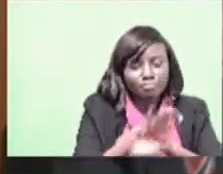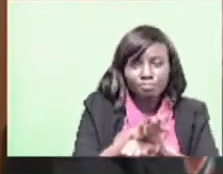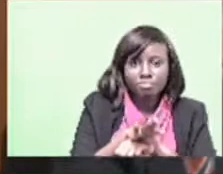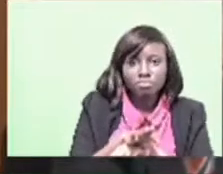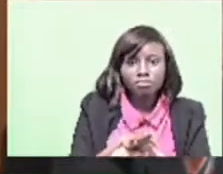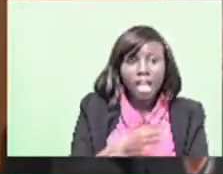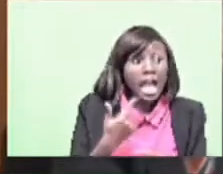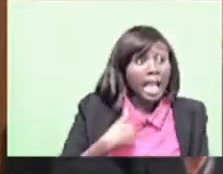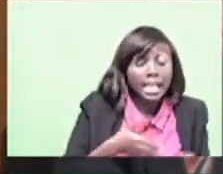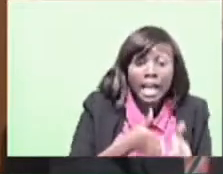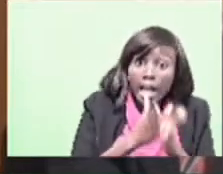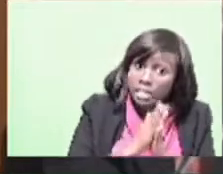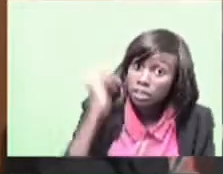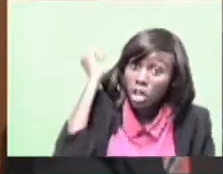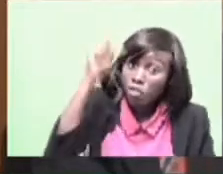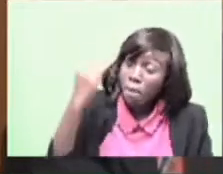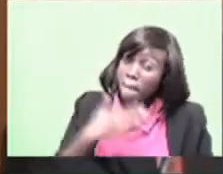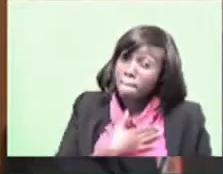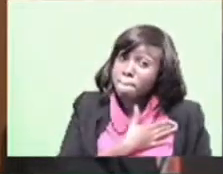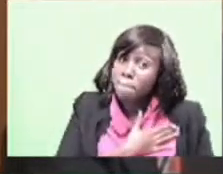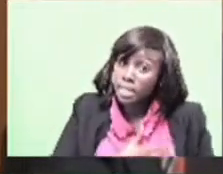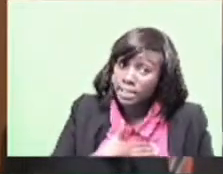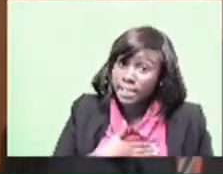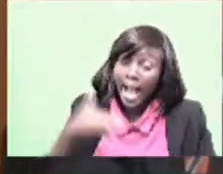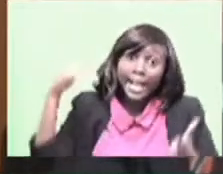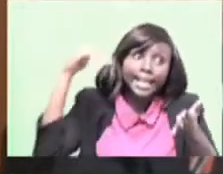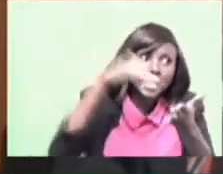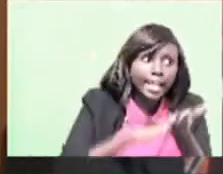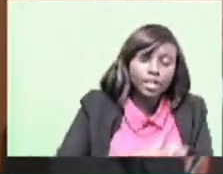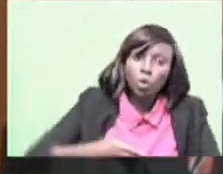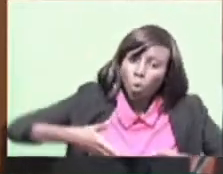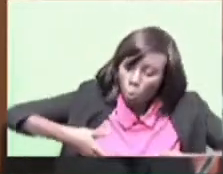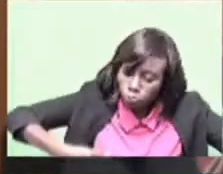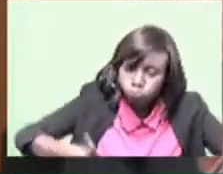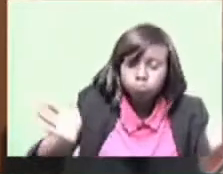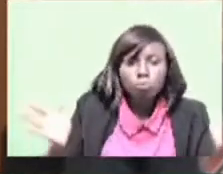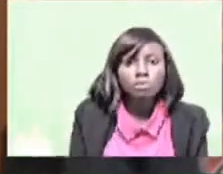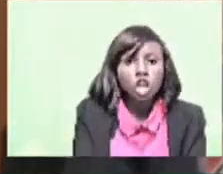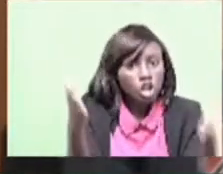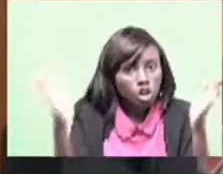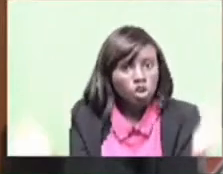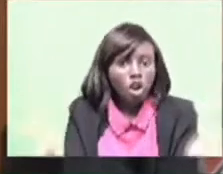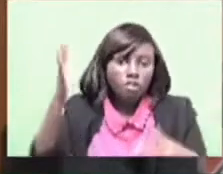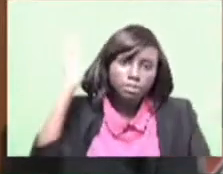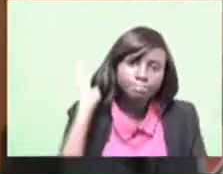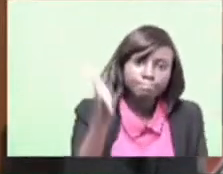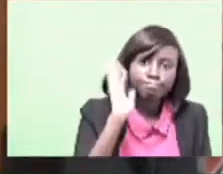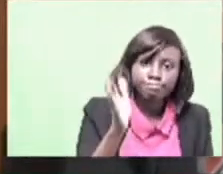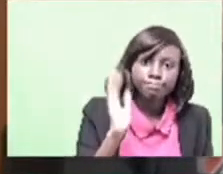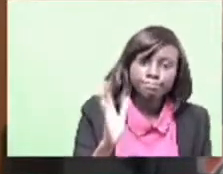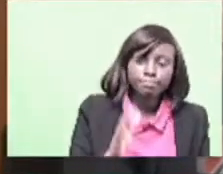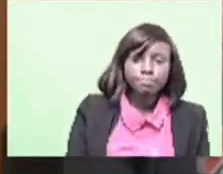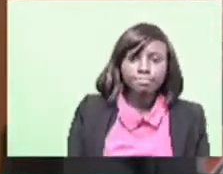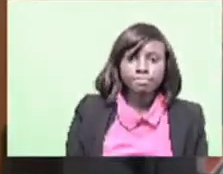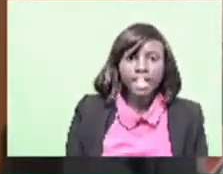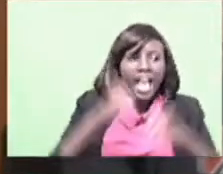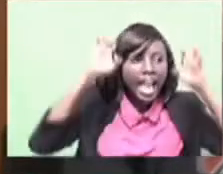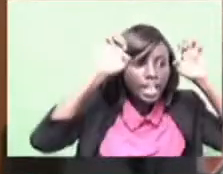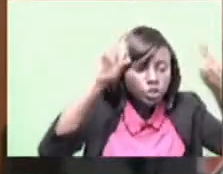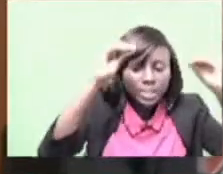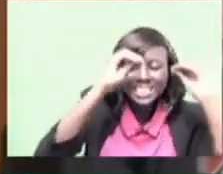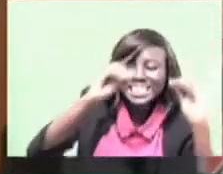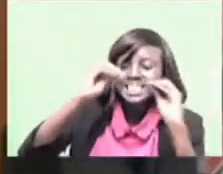and reinforce and re-energize its public awareness campaign. If the initial education crusade was not successful,